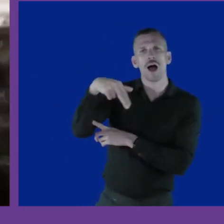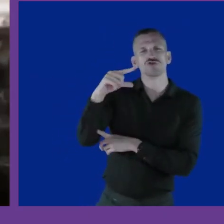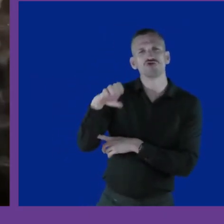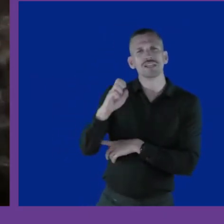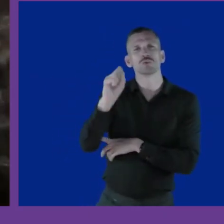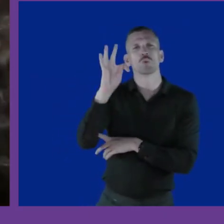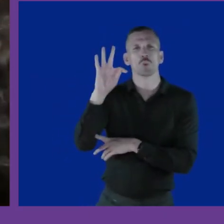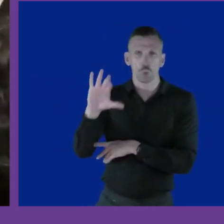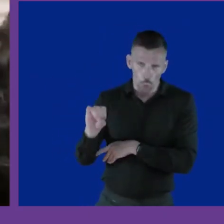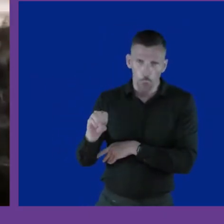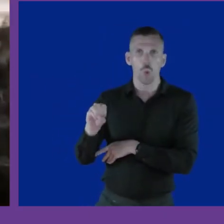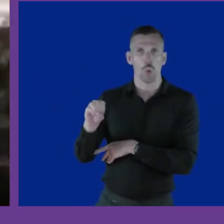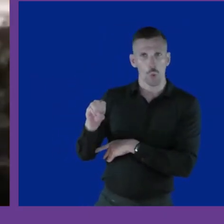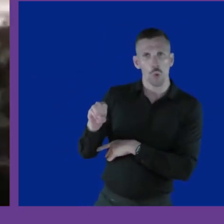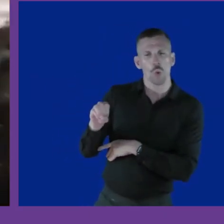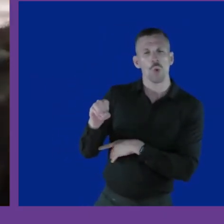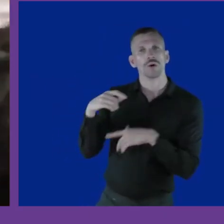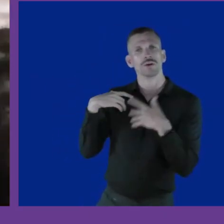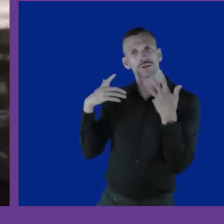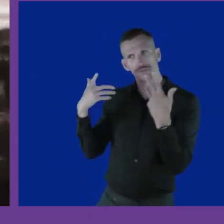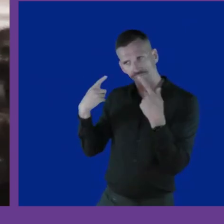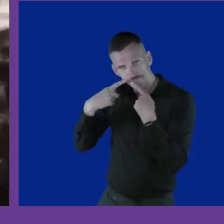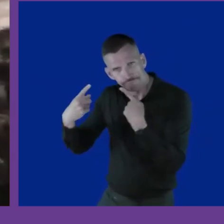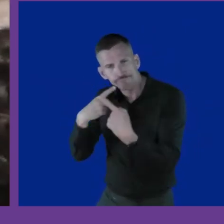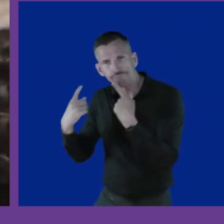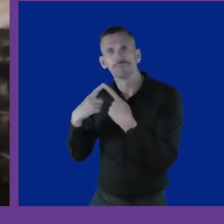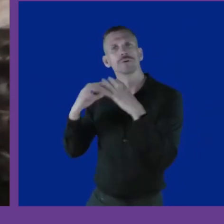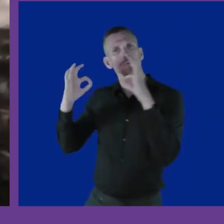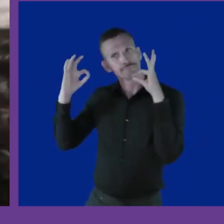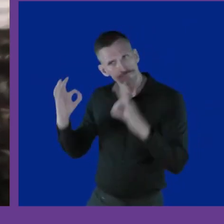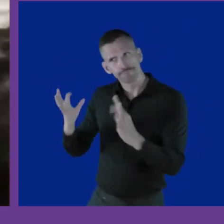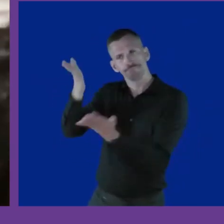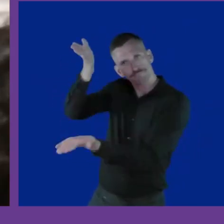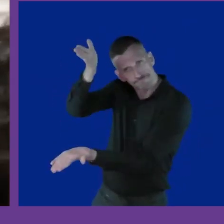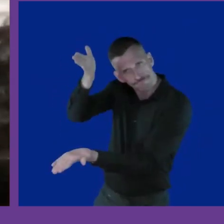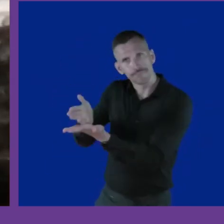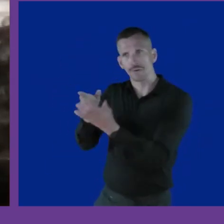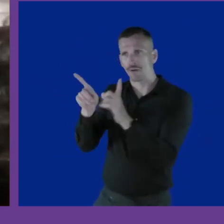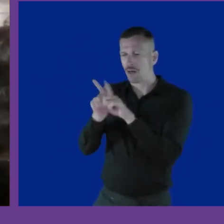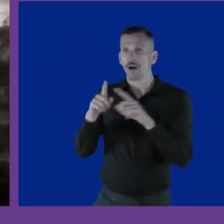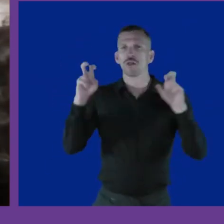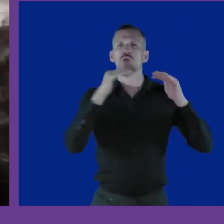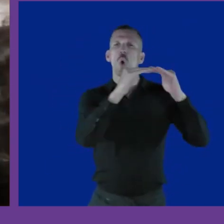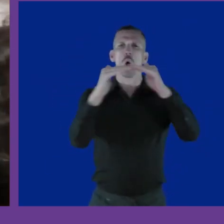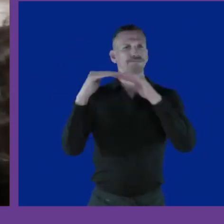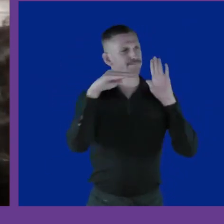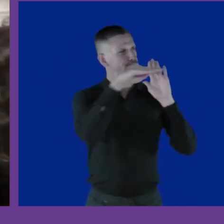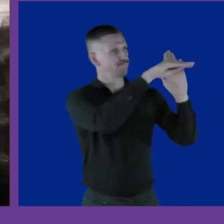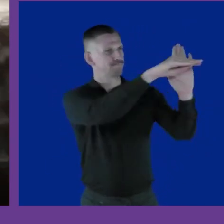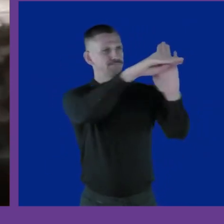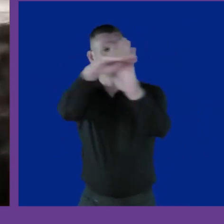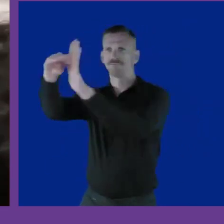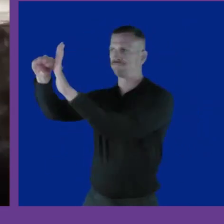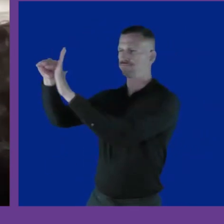just I totally agree with the need to harmonize the standards in all Europe. It's